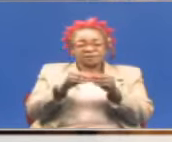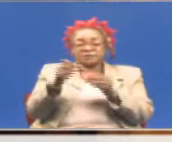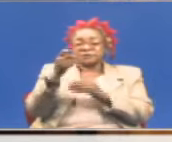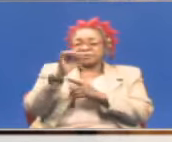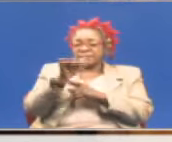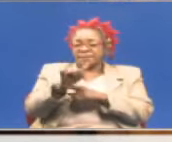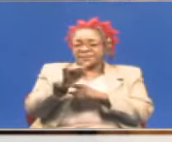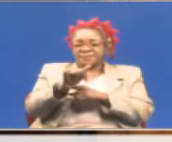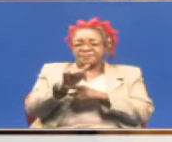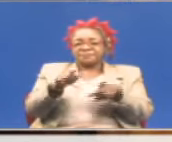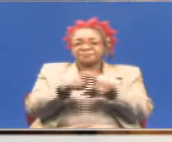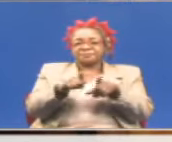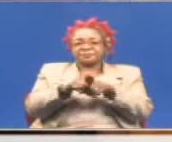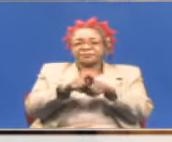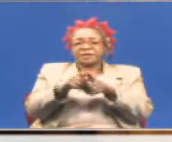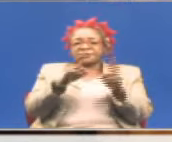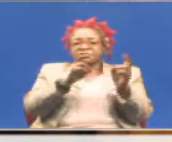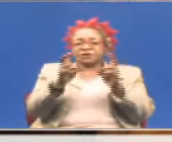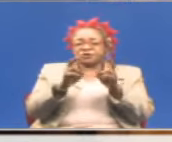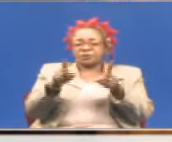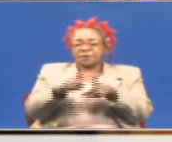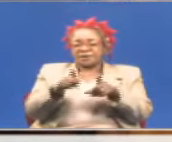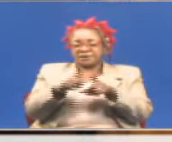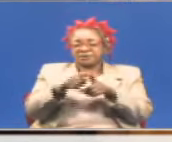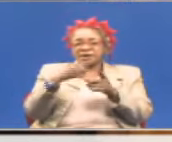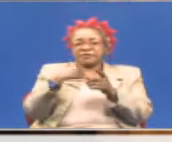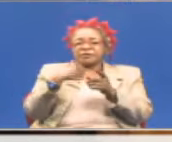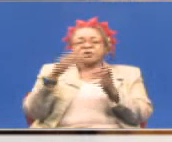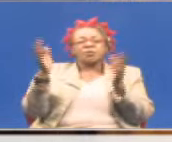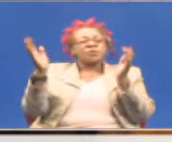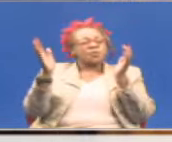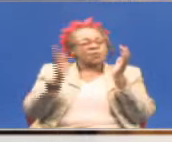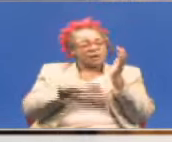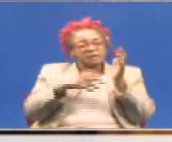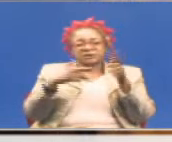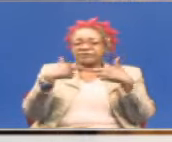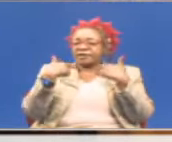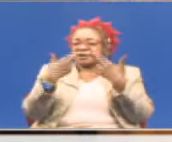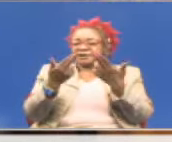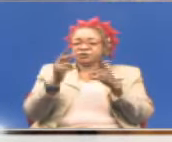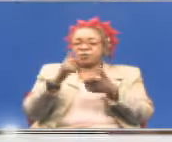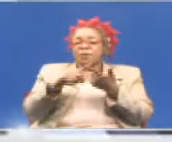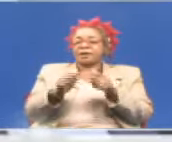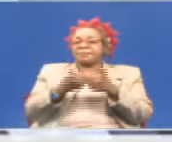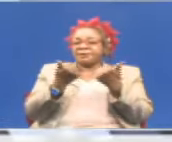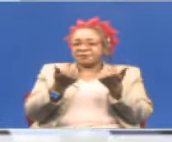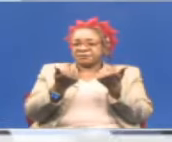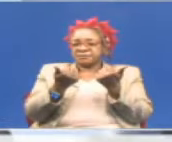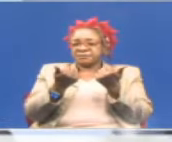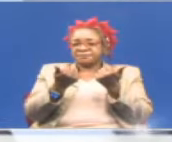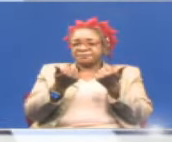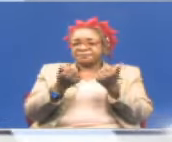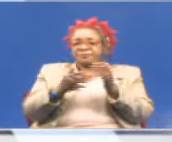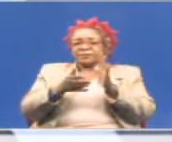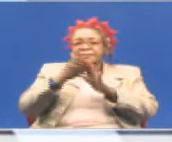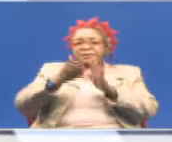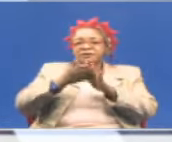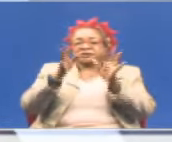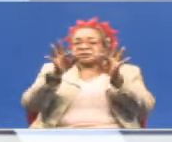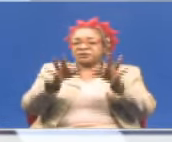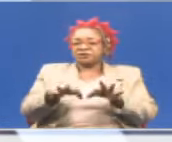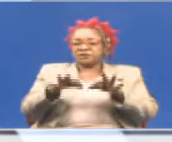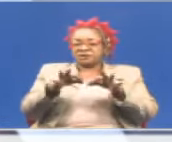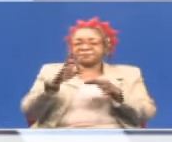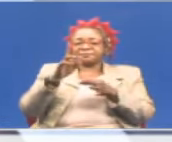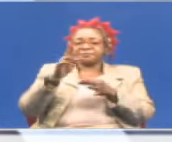going, as matters are going to reveal themselves, going to be one of the worst revelations of what has happened. Immediate former Treasury Cabinet